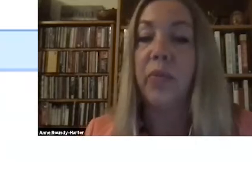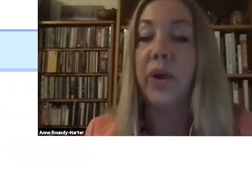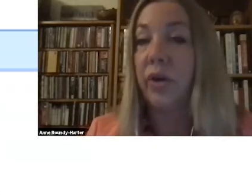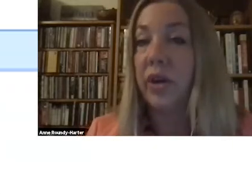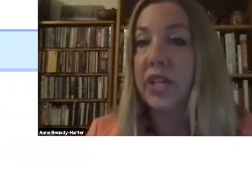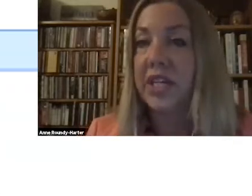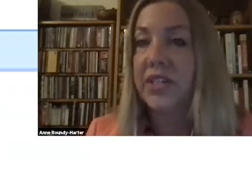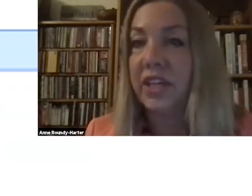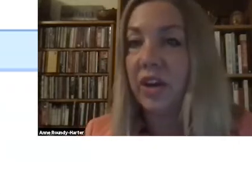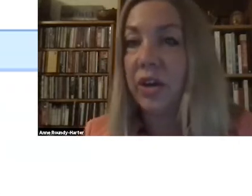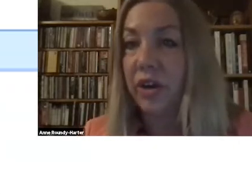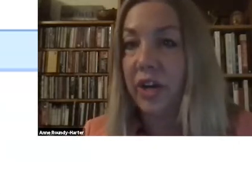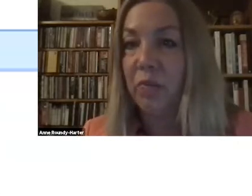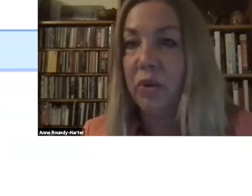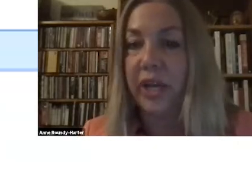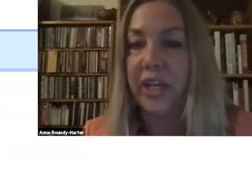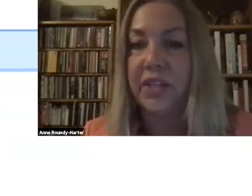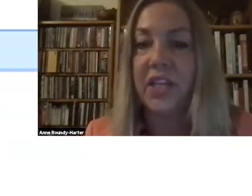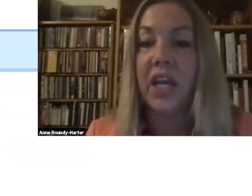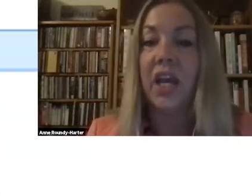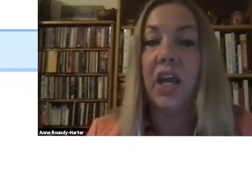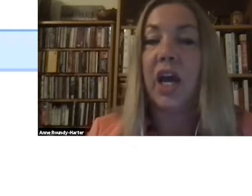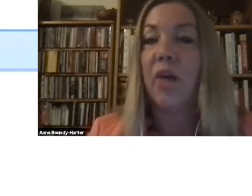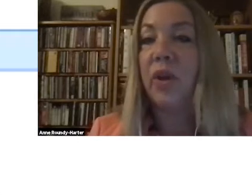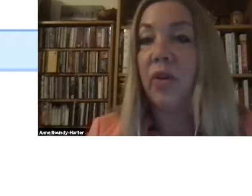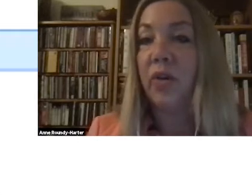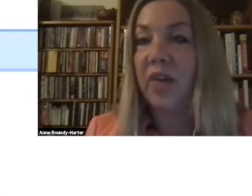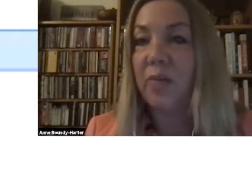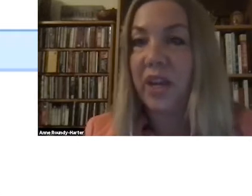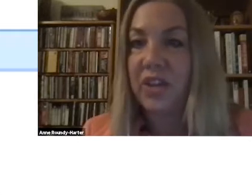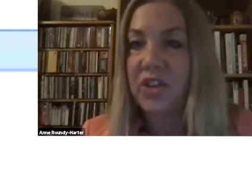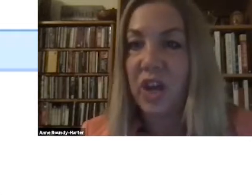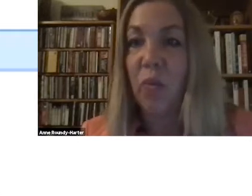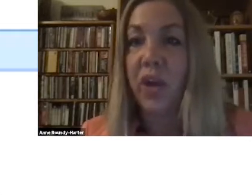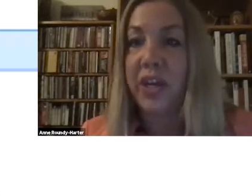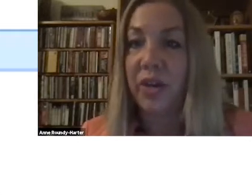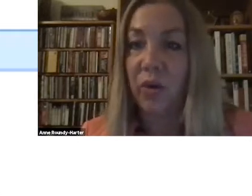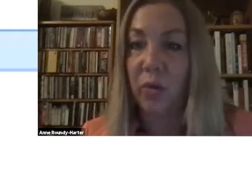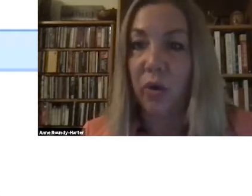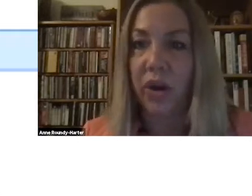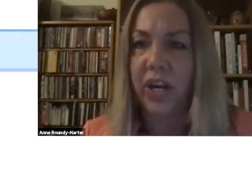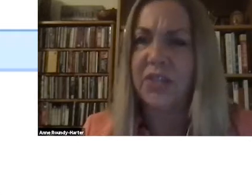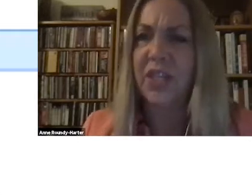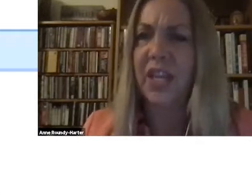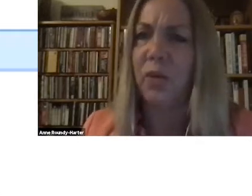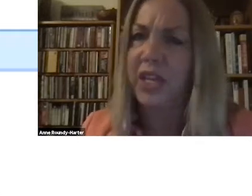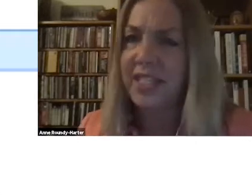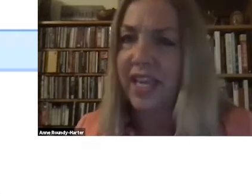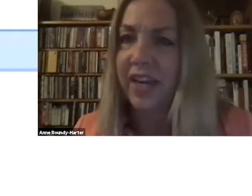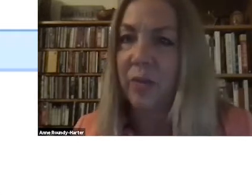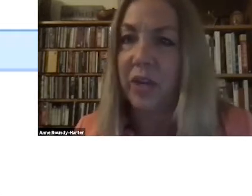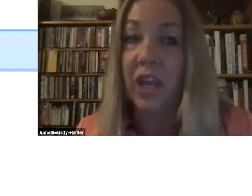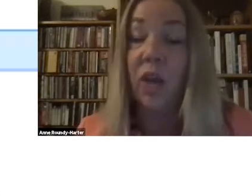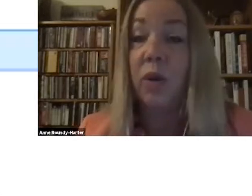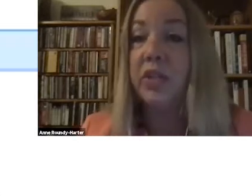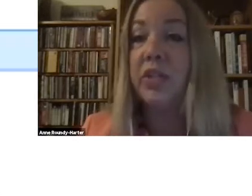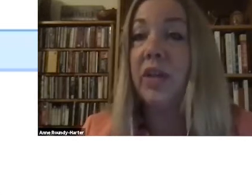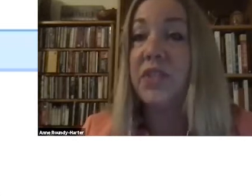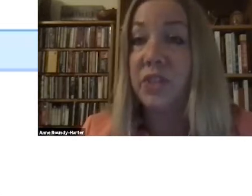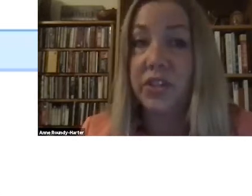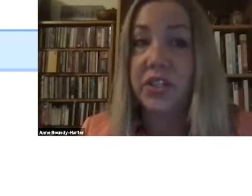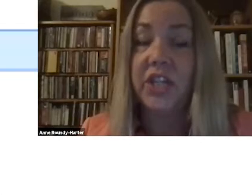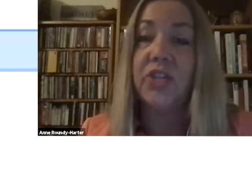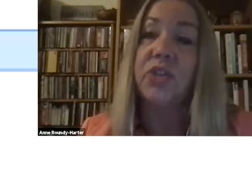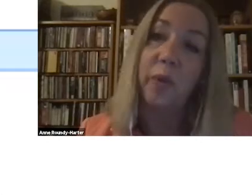include prioritizing our current employees who have been on the job 1 year or more. And you say, well, isn't that everyone? Well, we do